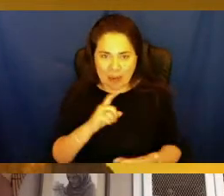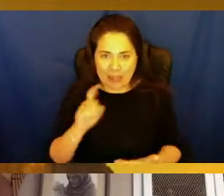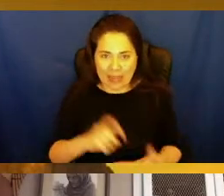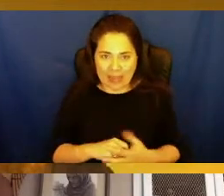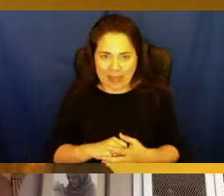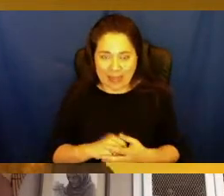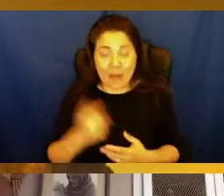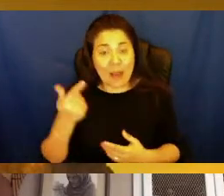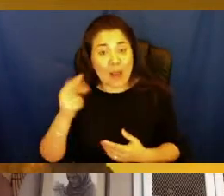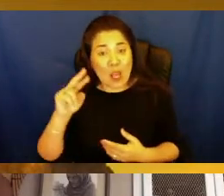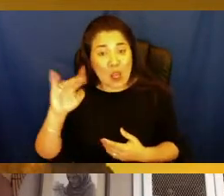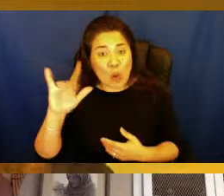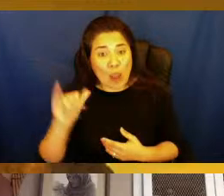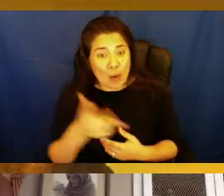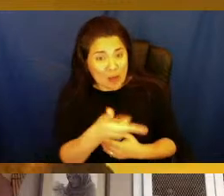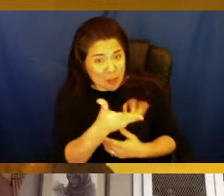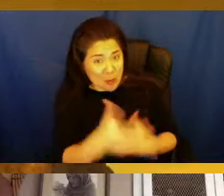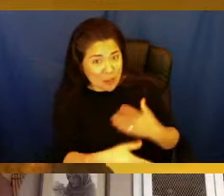like to add anything?